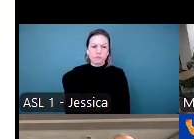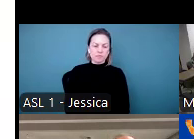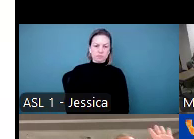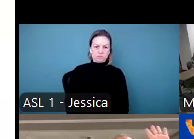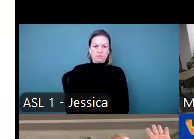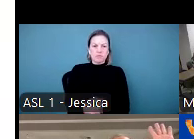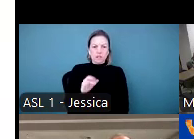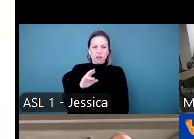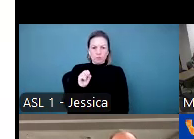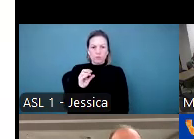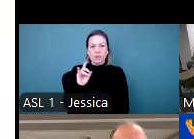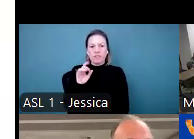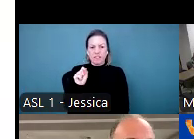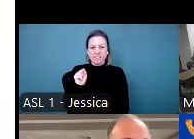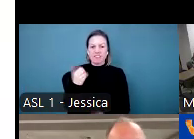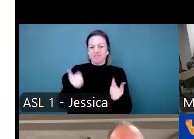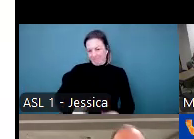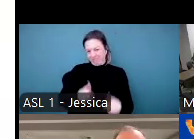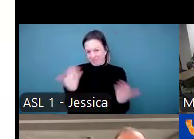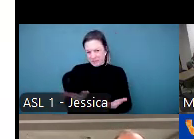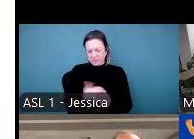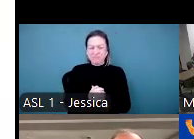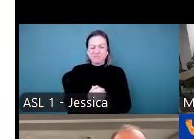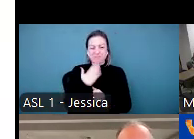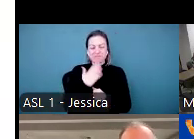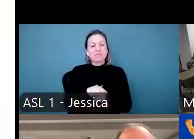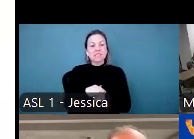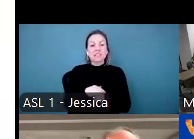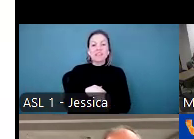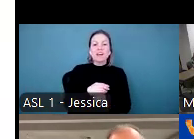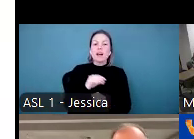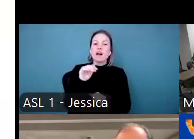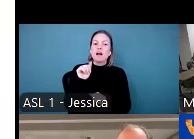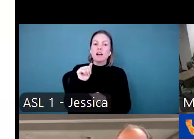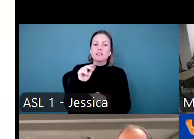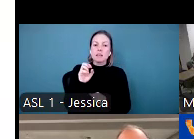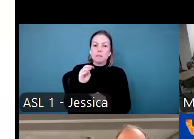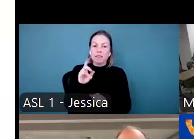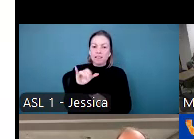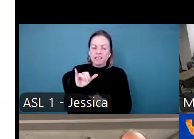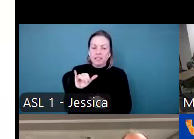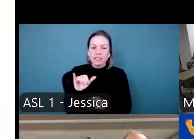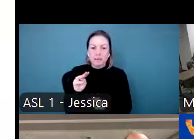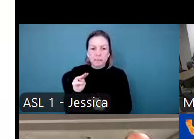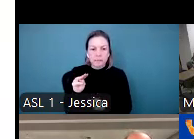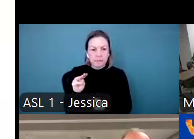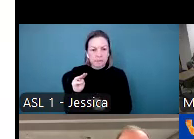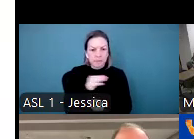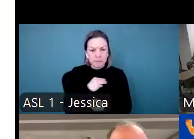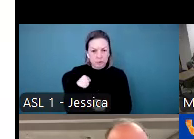Carlos Rivas, yeah, I'm here, thank you. Assemblyman Dale, I'm probably gonna butcher this